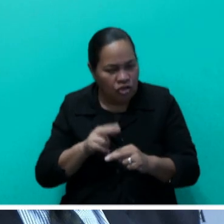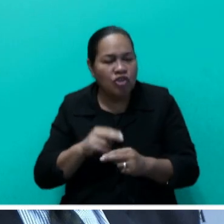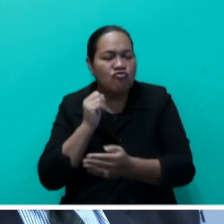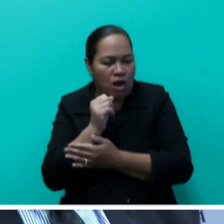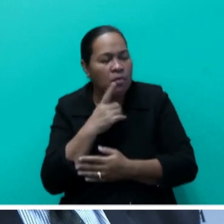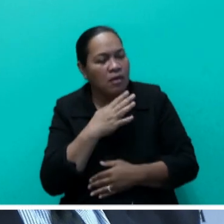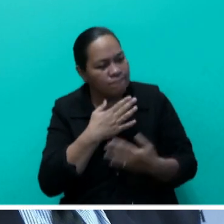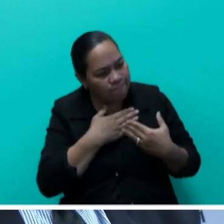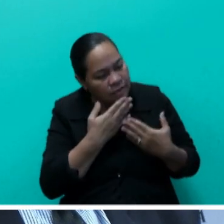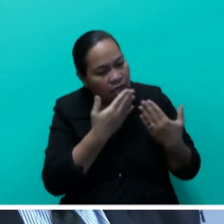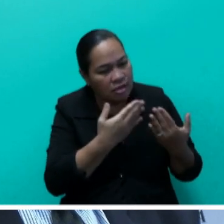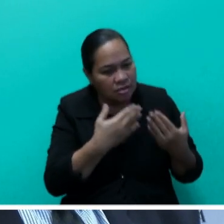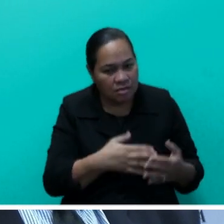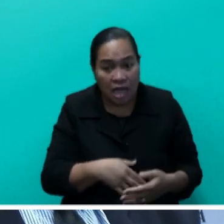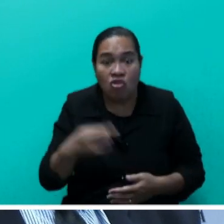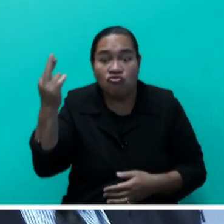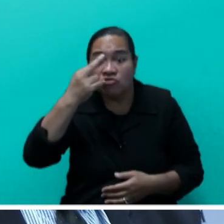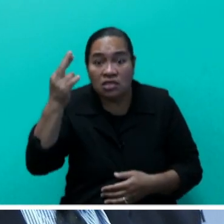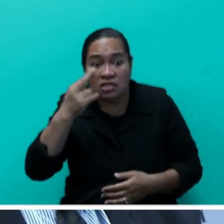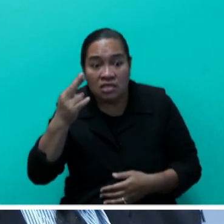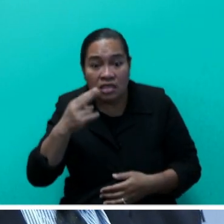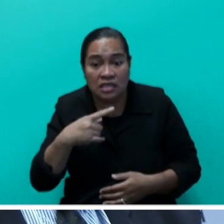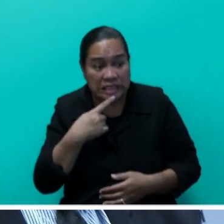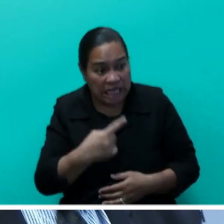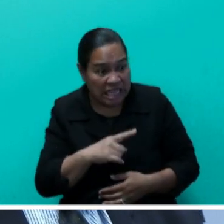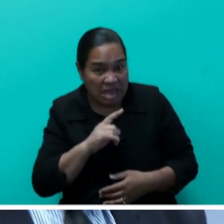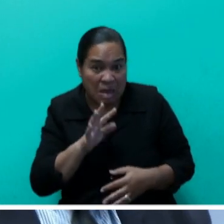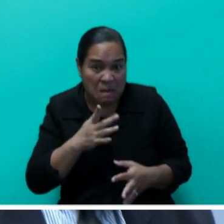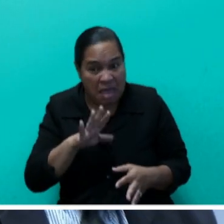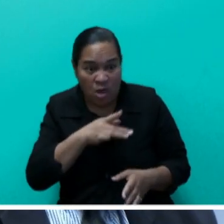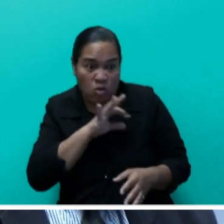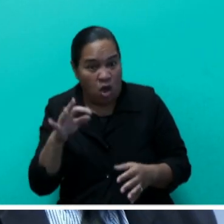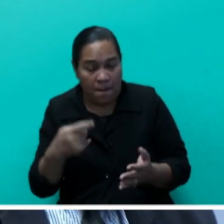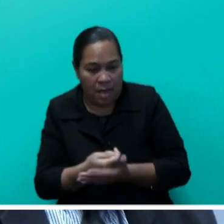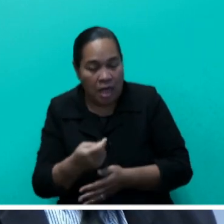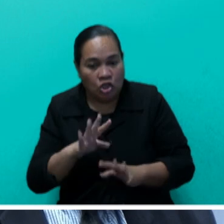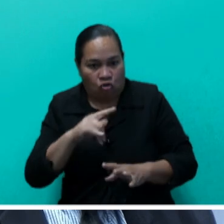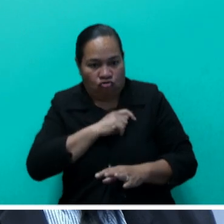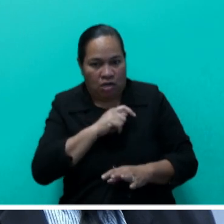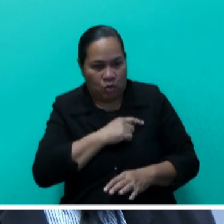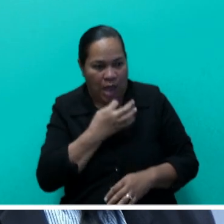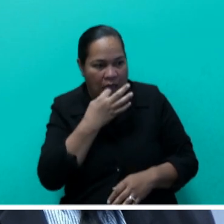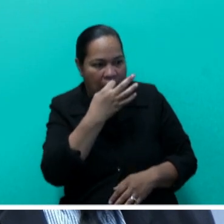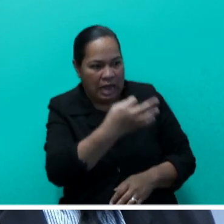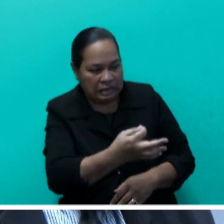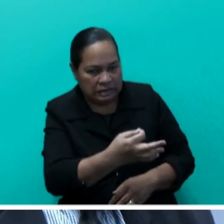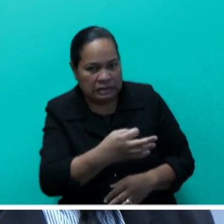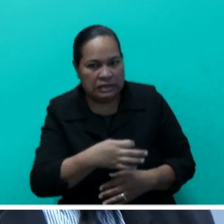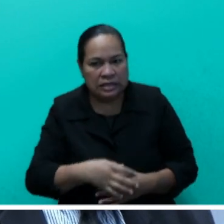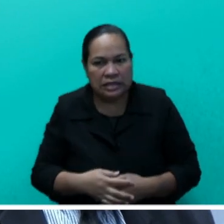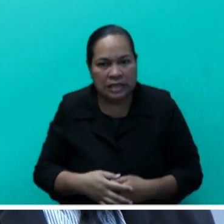the risk that the bonus would not be paid when demanded, the trustees had to seek an overdraft facility for